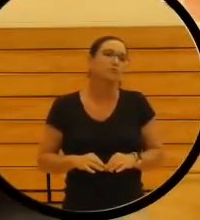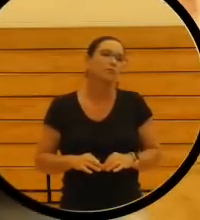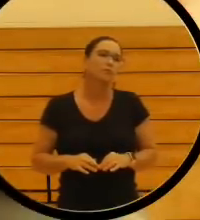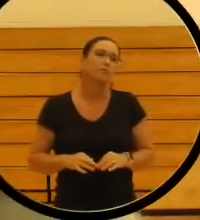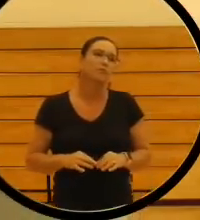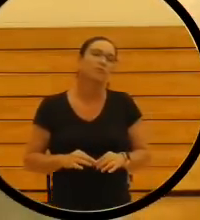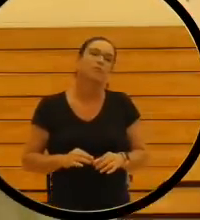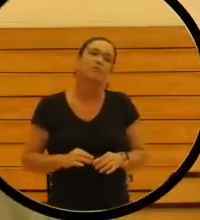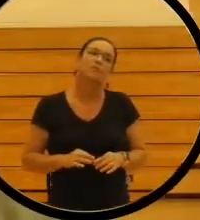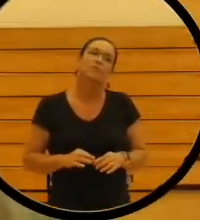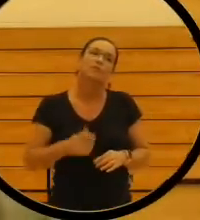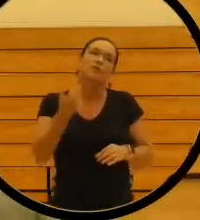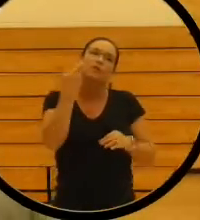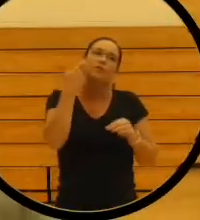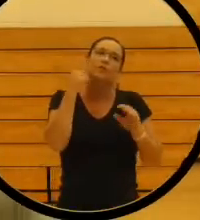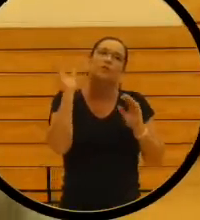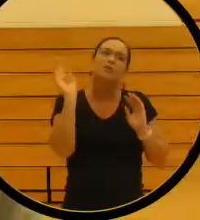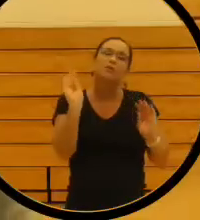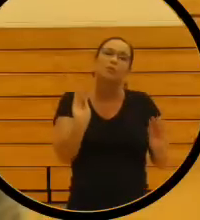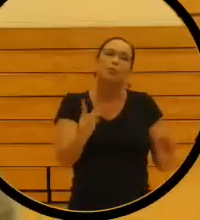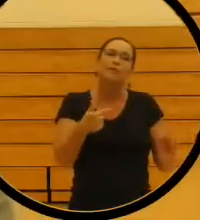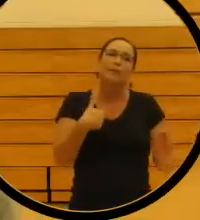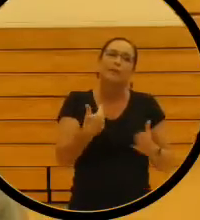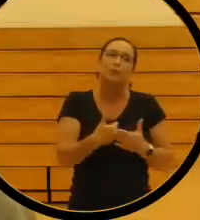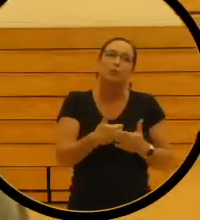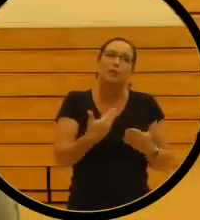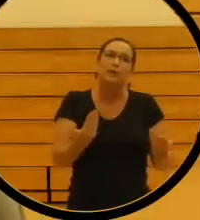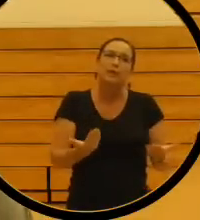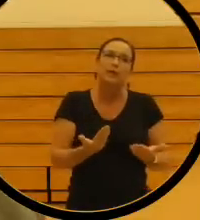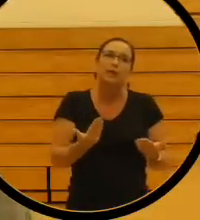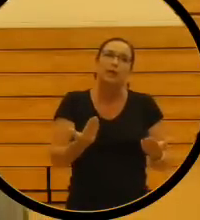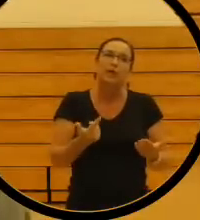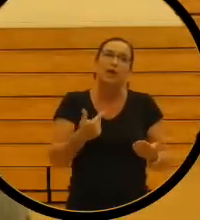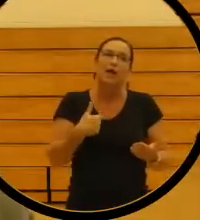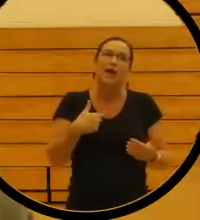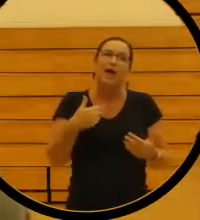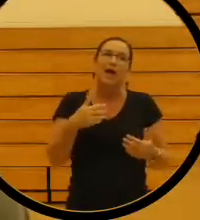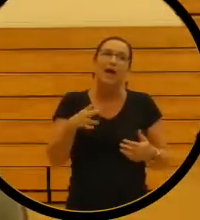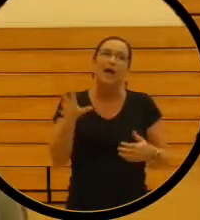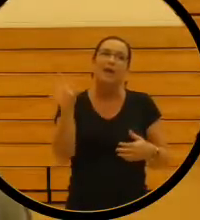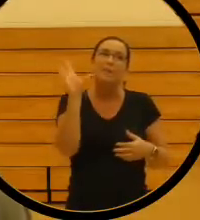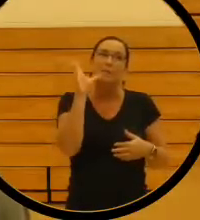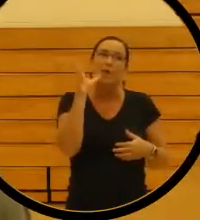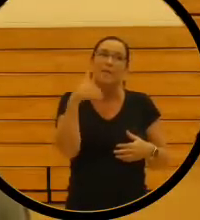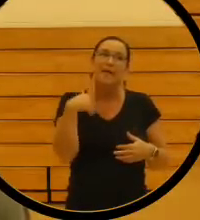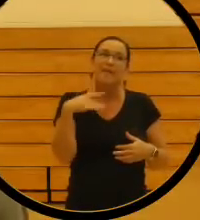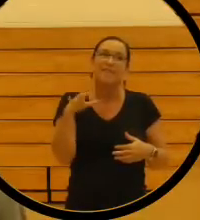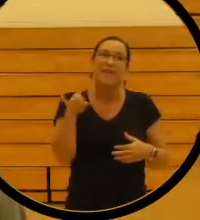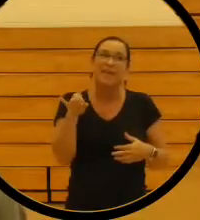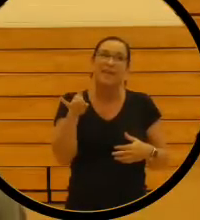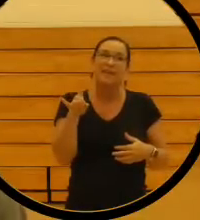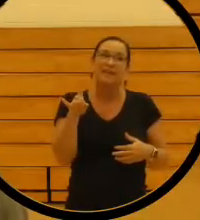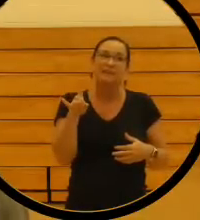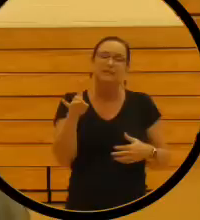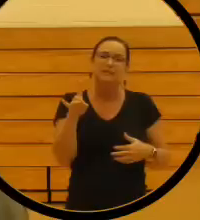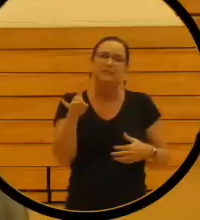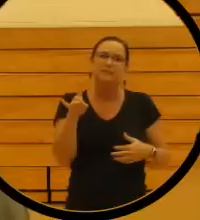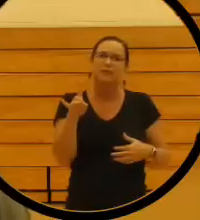Good evening. I recently moved to the island. I'm new to the island, so I'm a mother of 8-year-old. My question